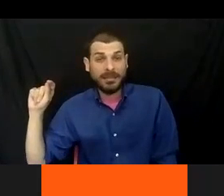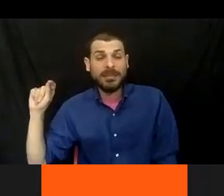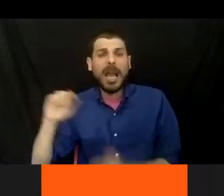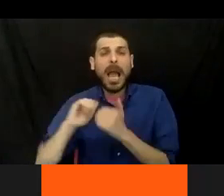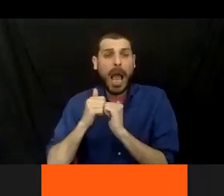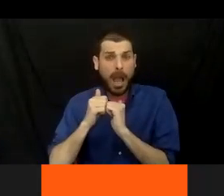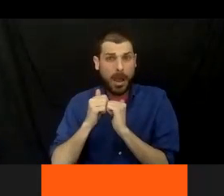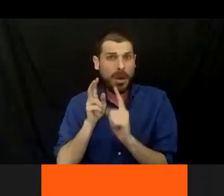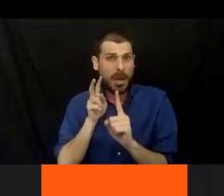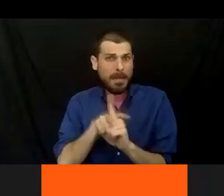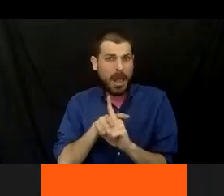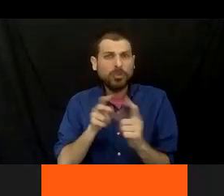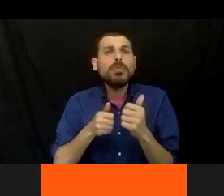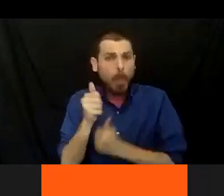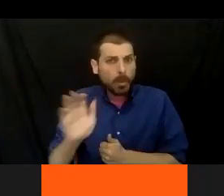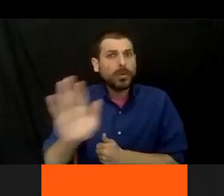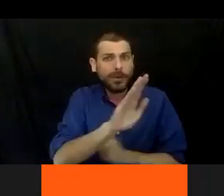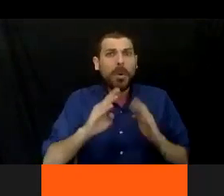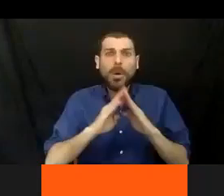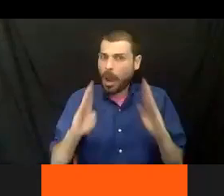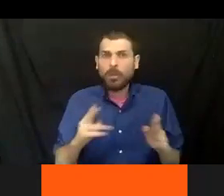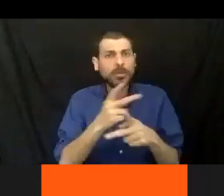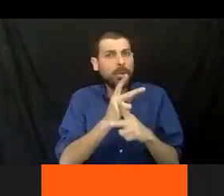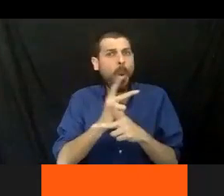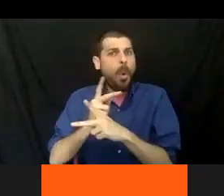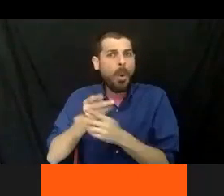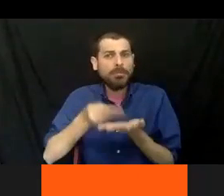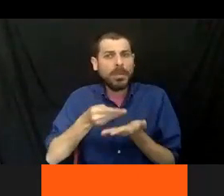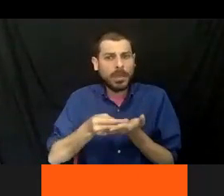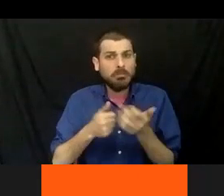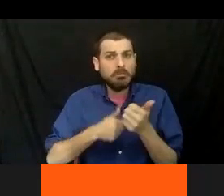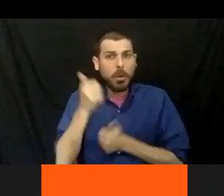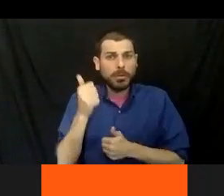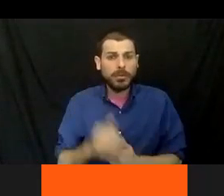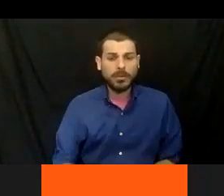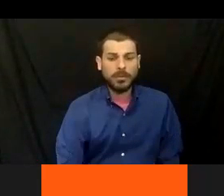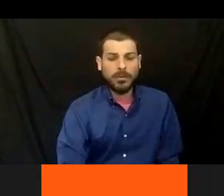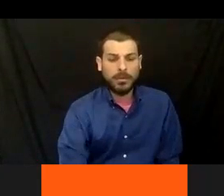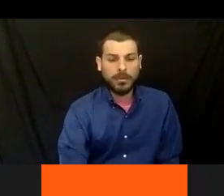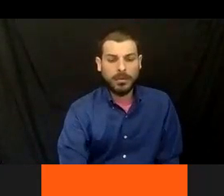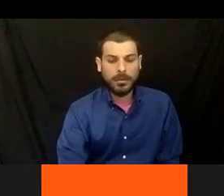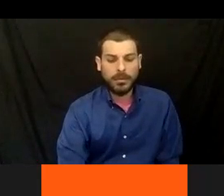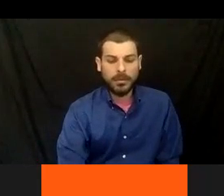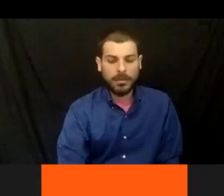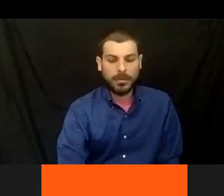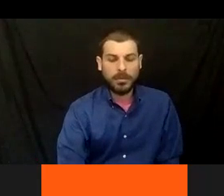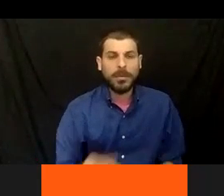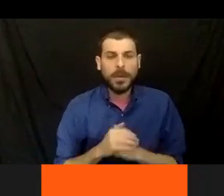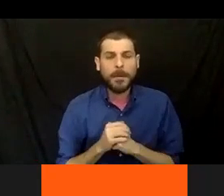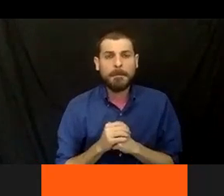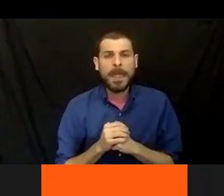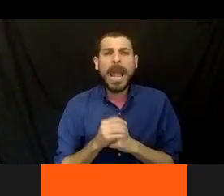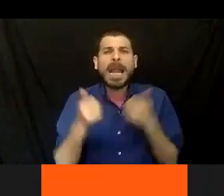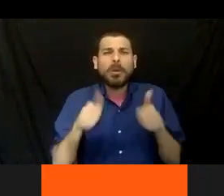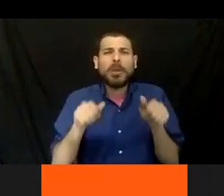most home loans, although not all, and I'll try to explain as best I can how the